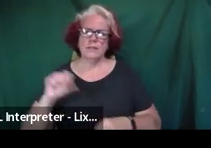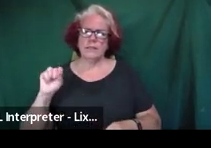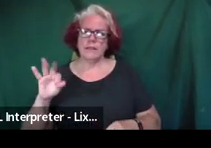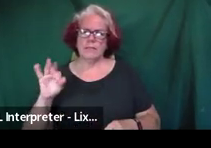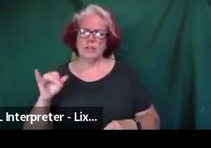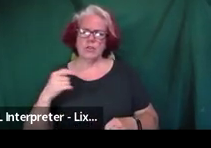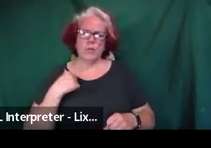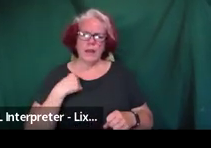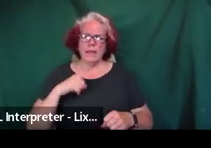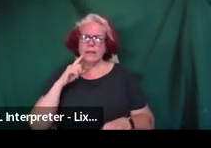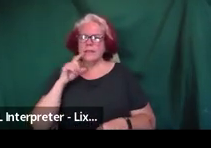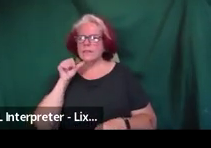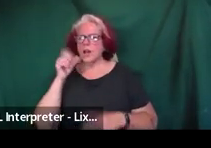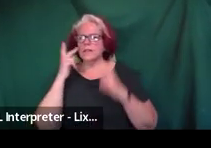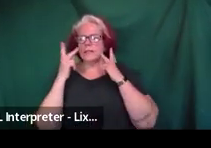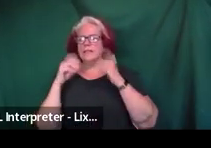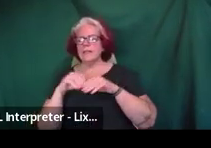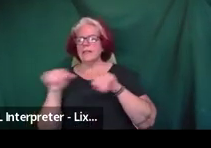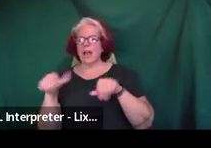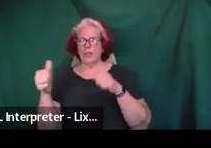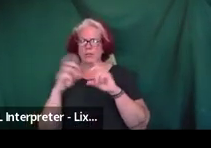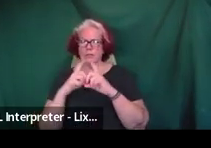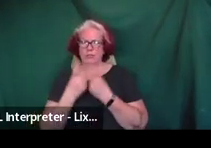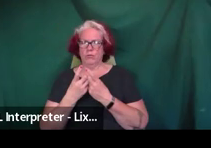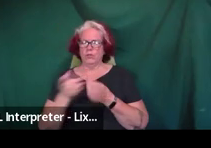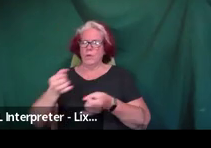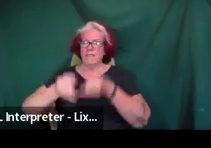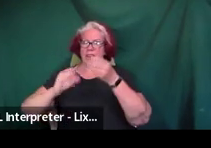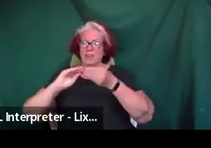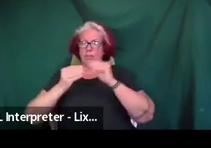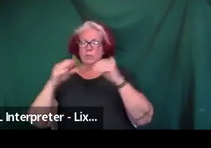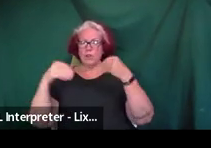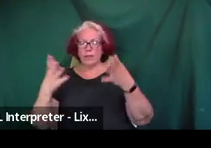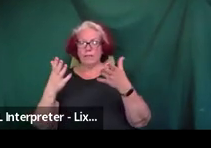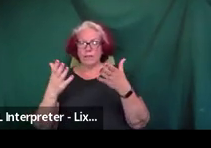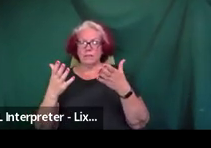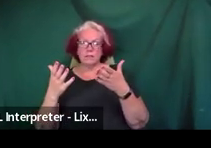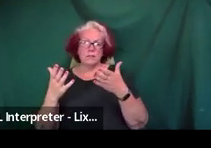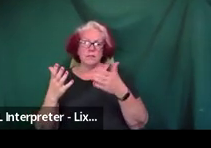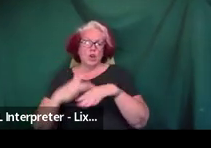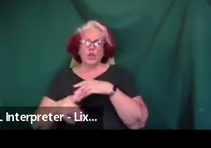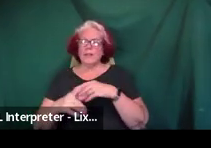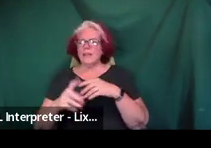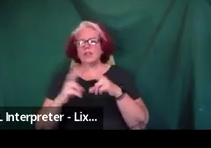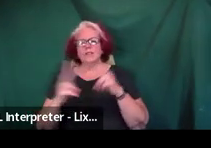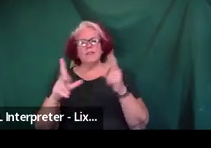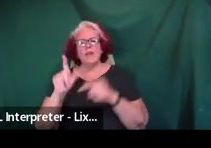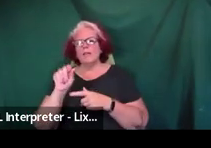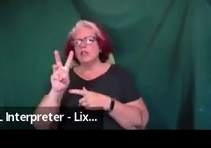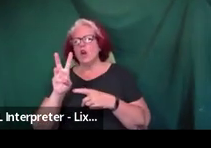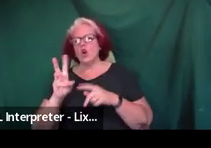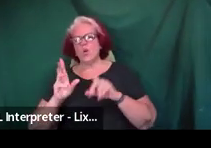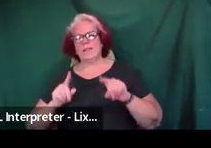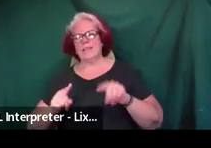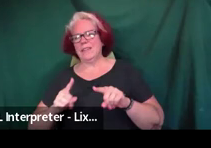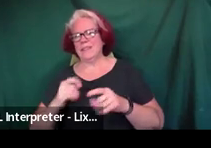is not seen in other districts, where the finals are given early and there's very low attendance the last week of school. But